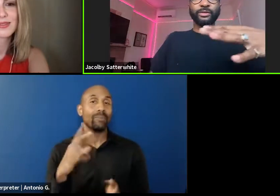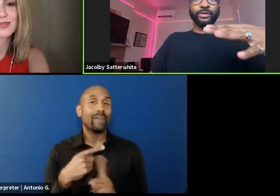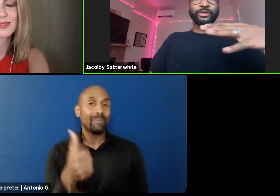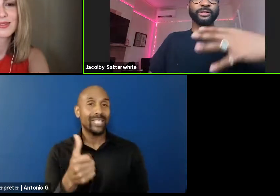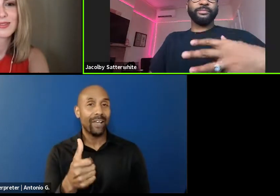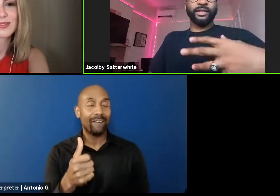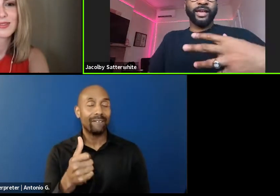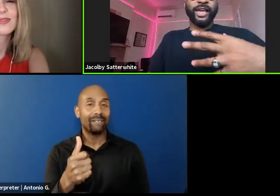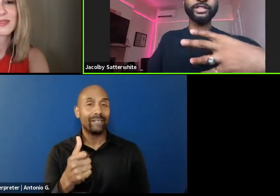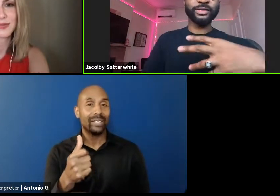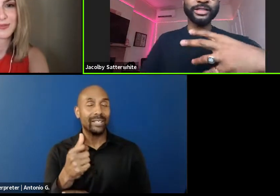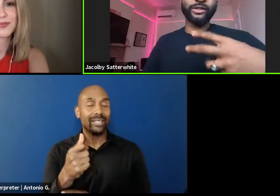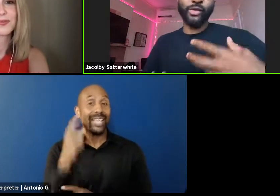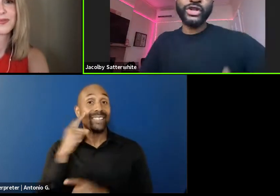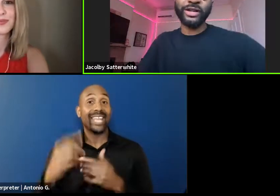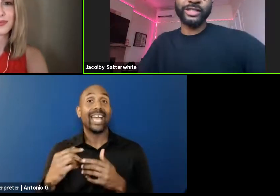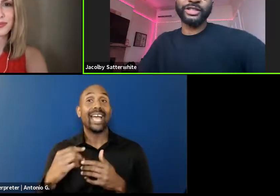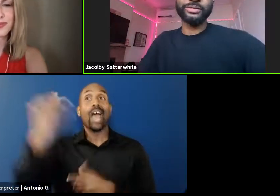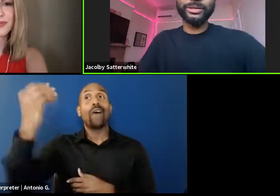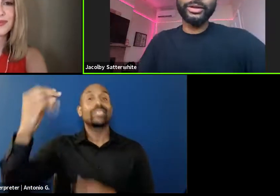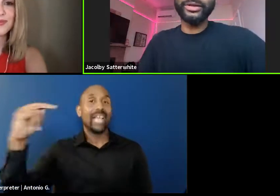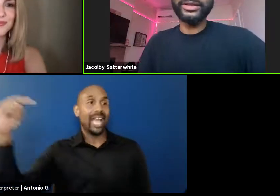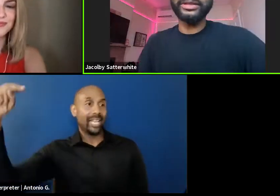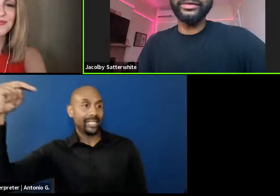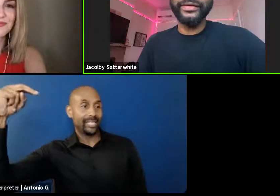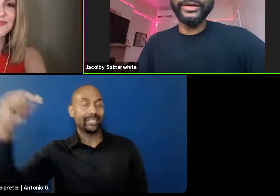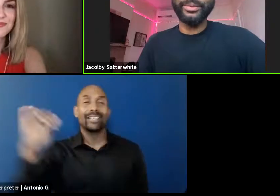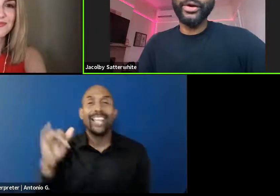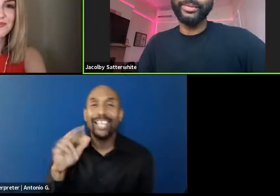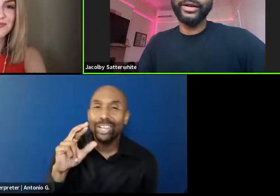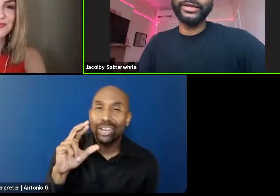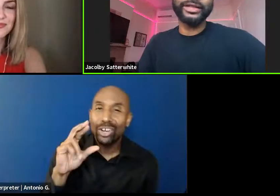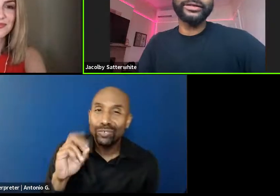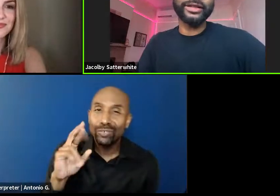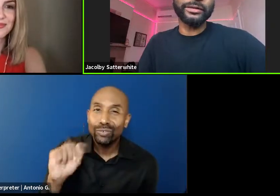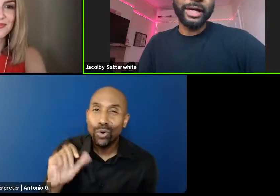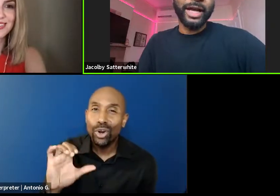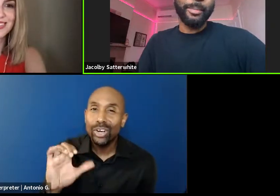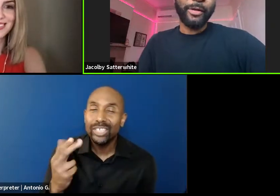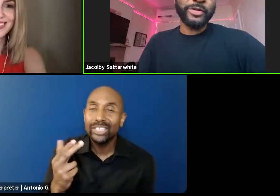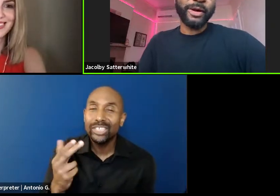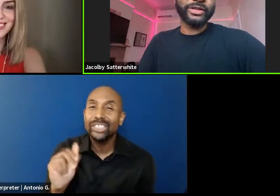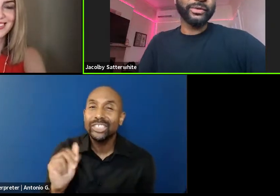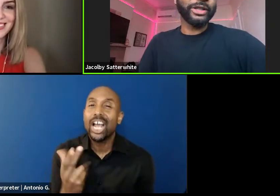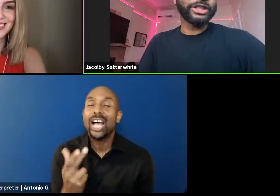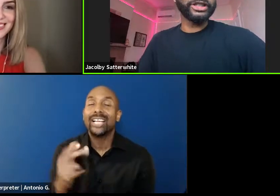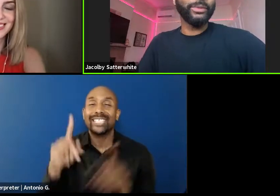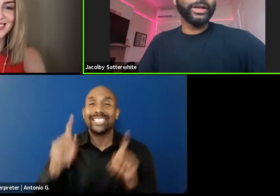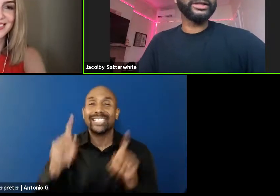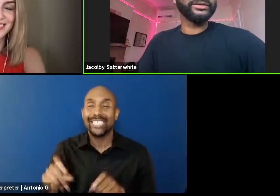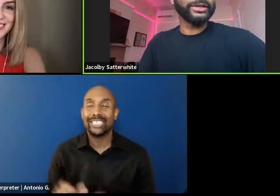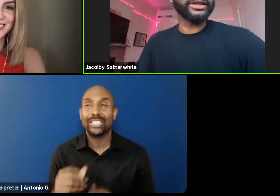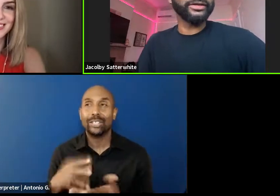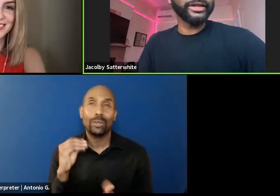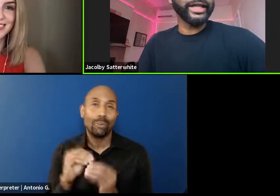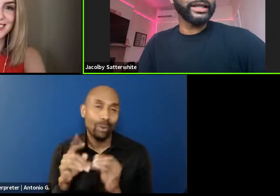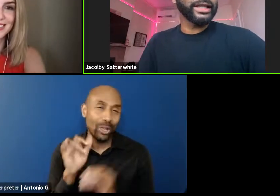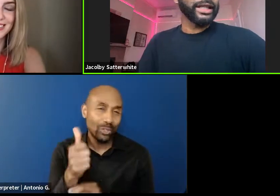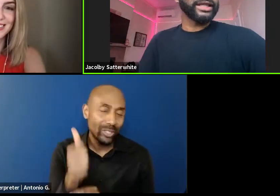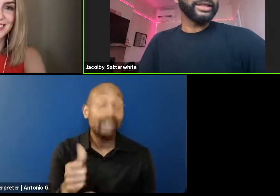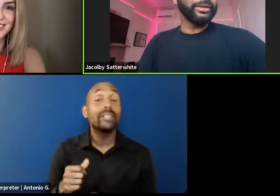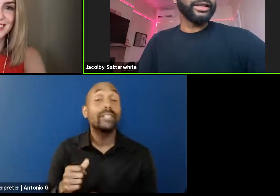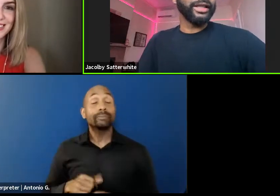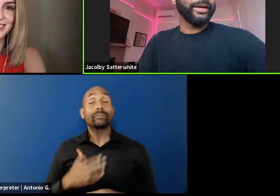just, you know, you can actually, it's like a Rorschach test. You end up doing something that reveals more about yourself. So my response to what she wanted was to